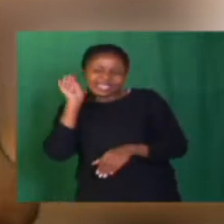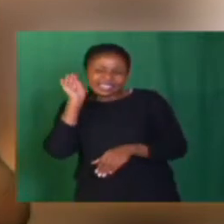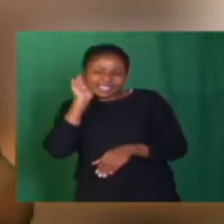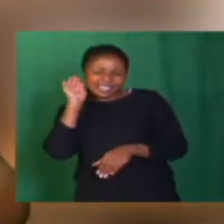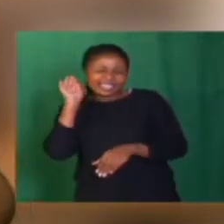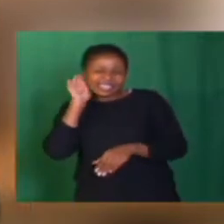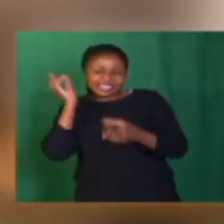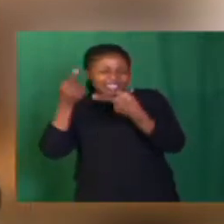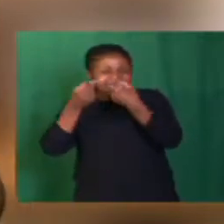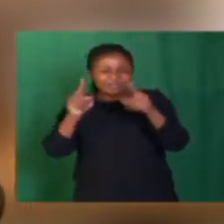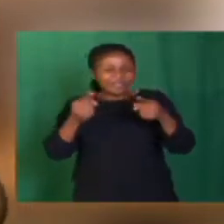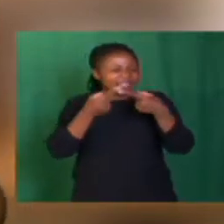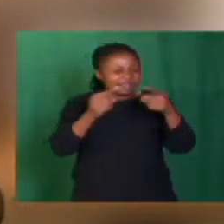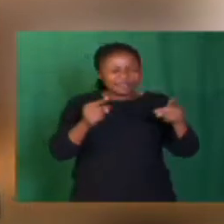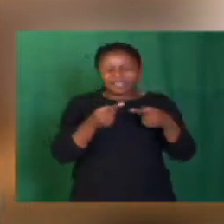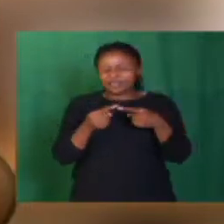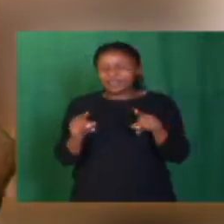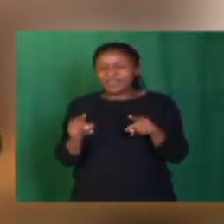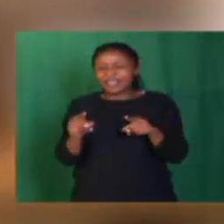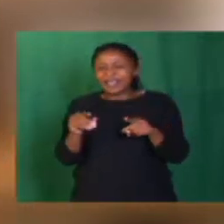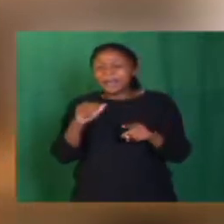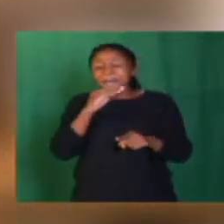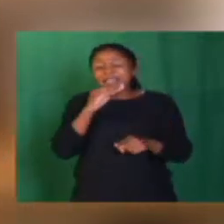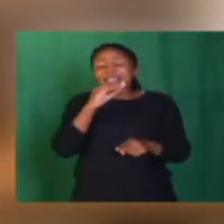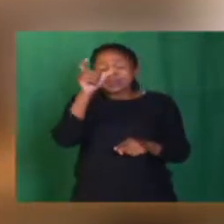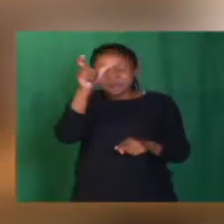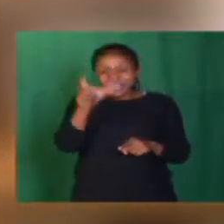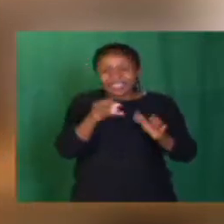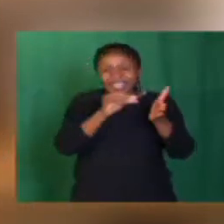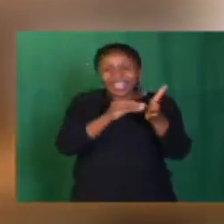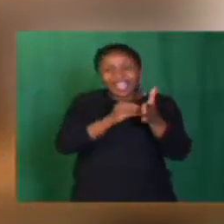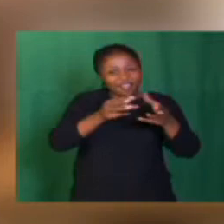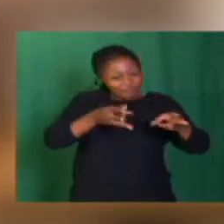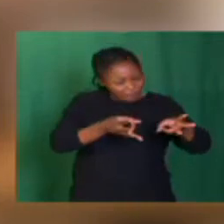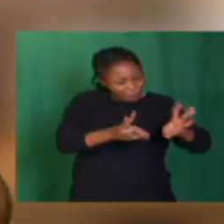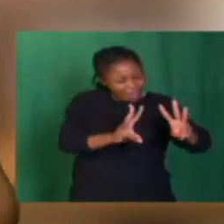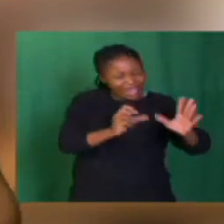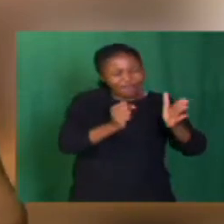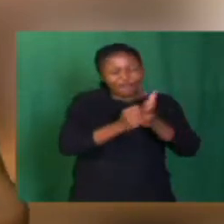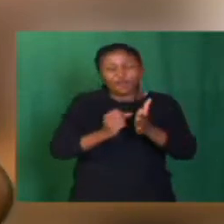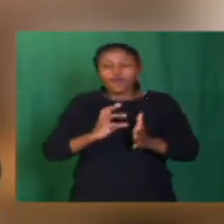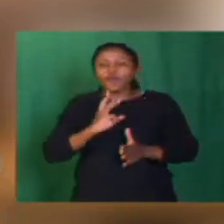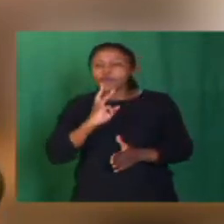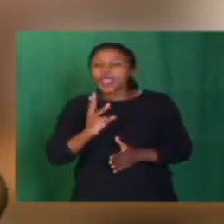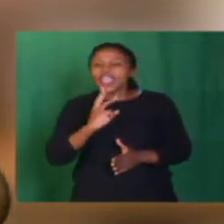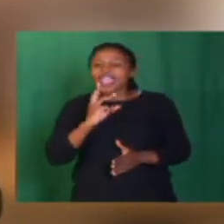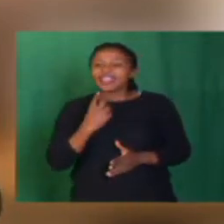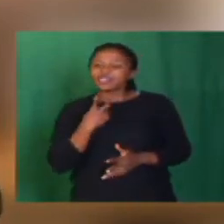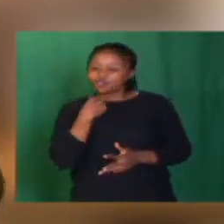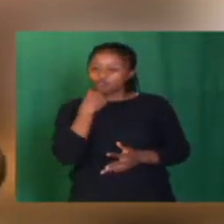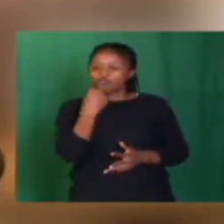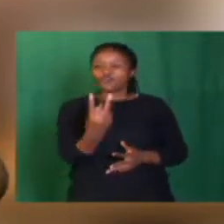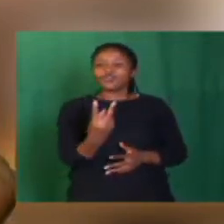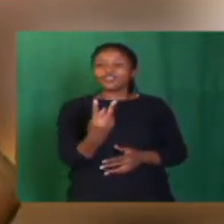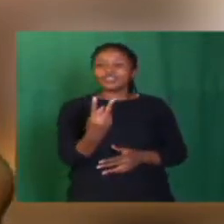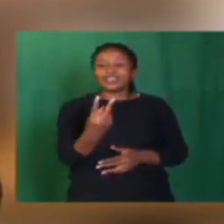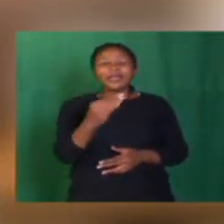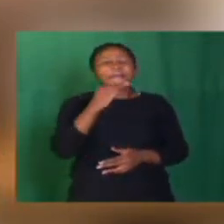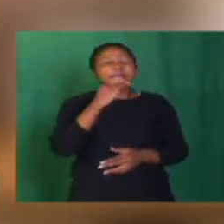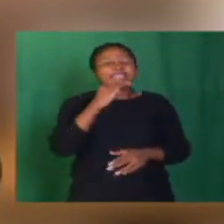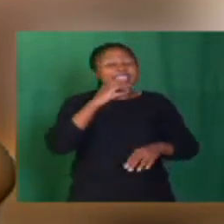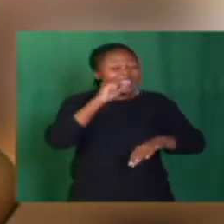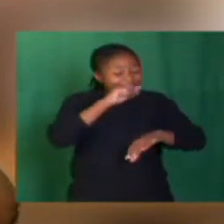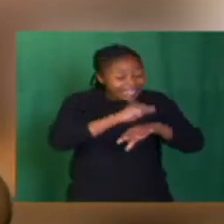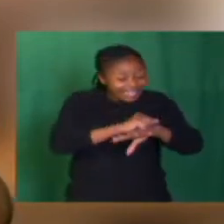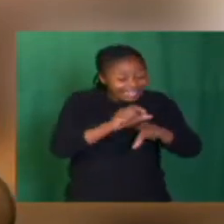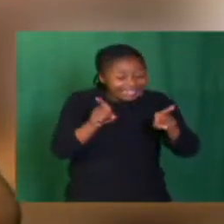impair meaning. The person listening to you should understand that this is what you are saying. So it is important that we pronounce